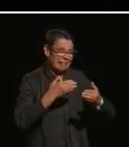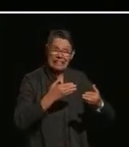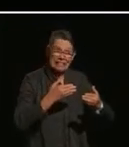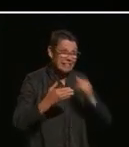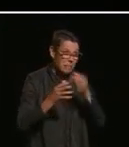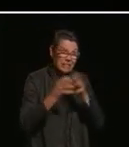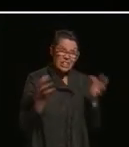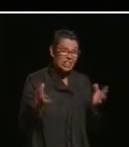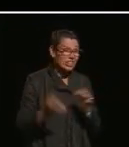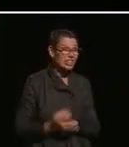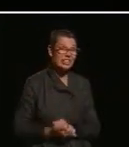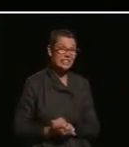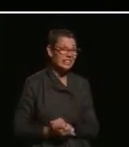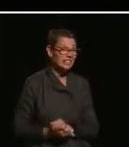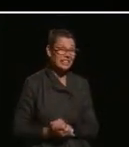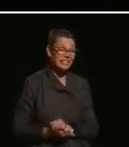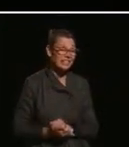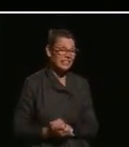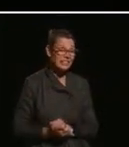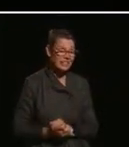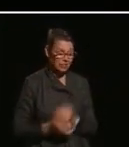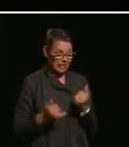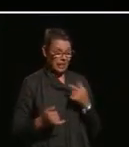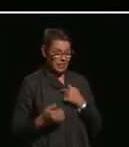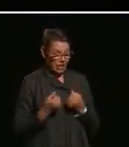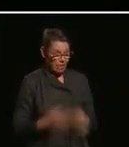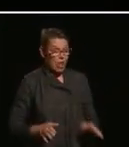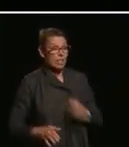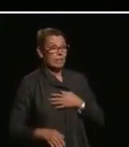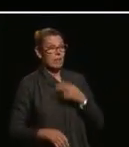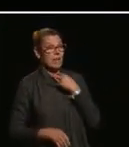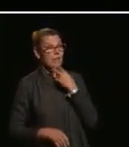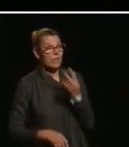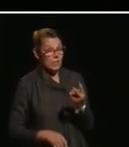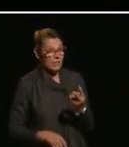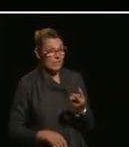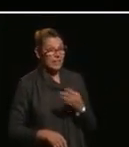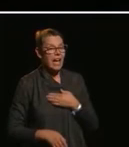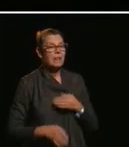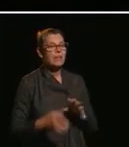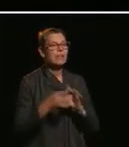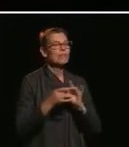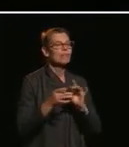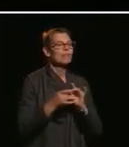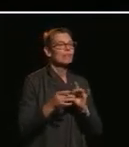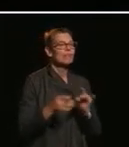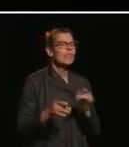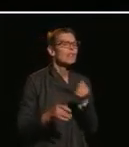say two things to my colleagues who keep asking me for advice.